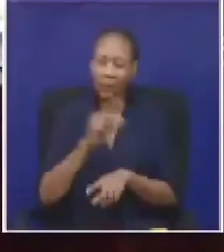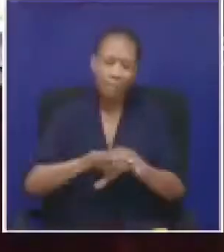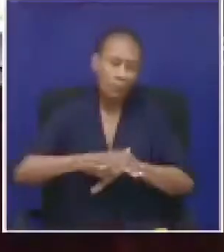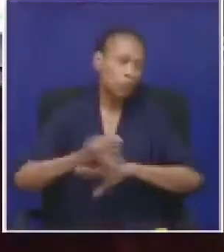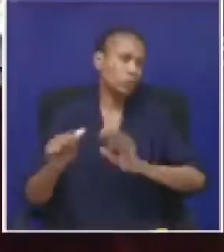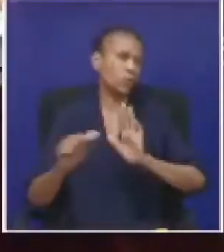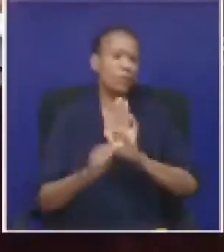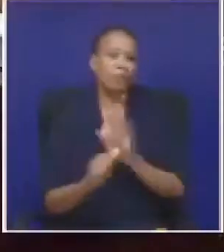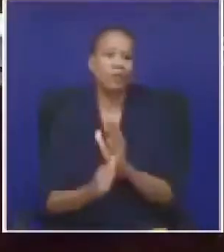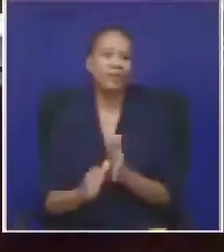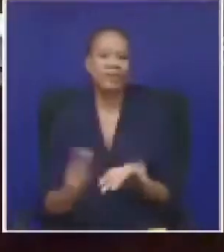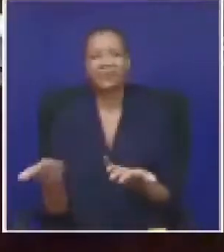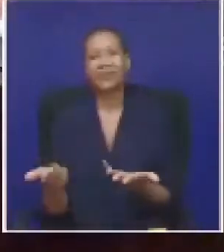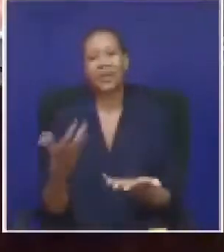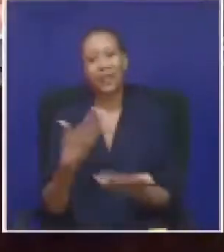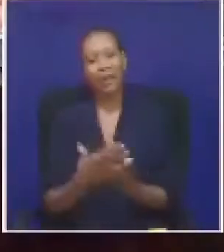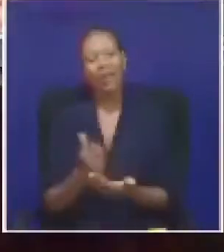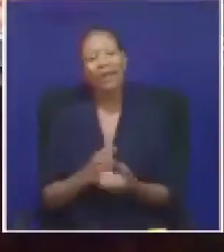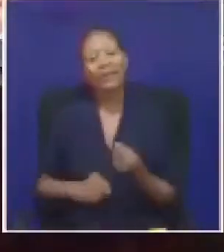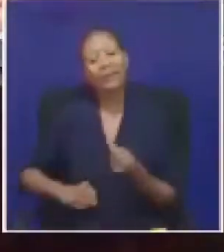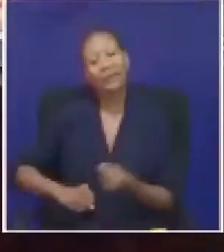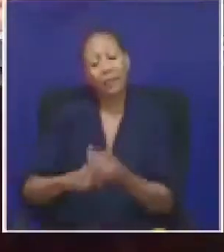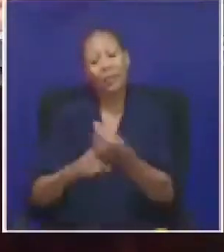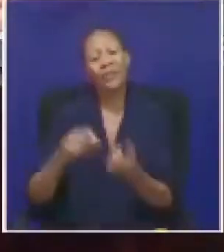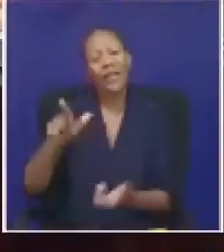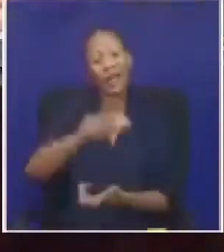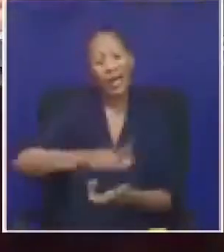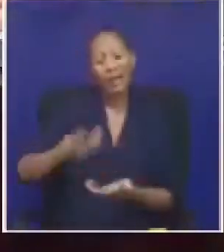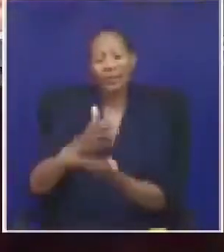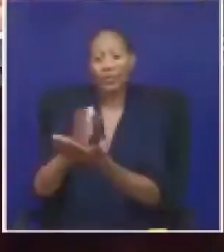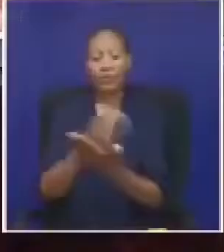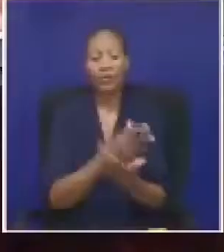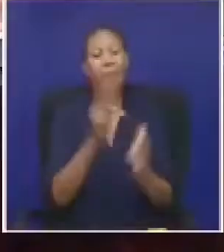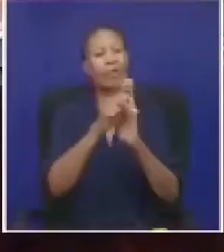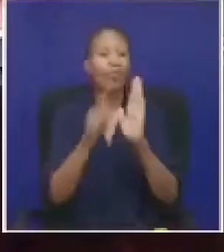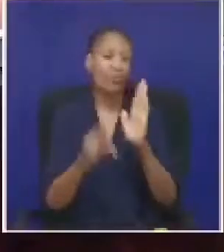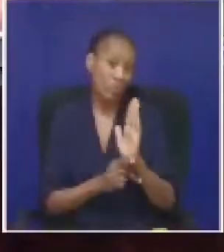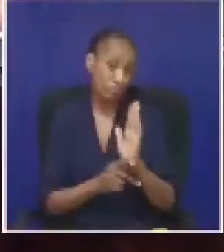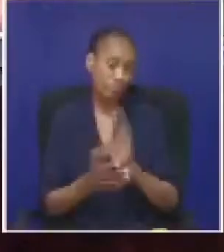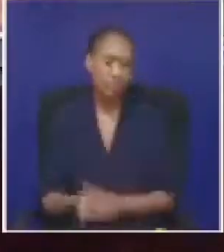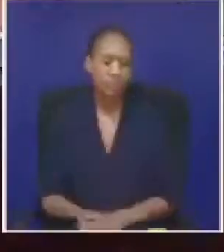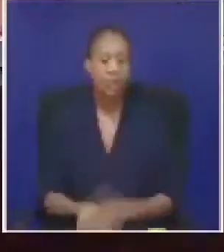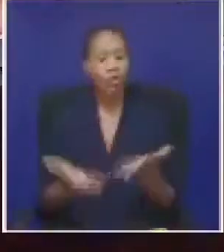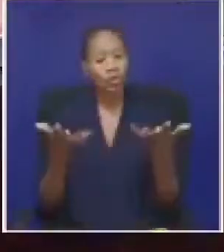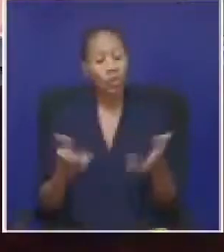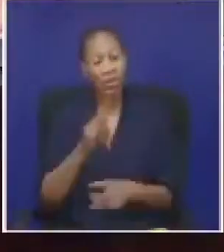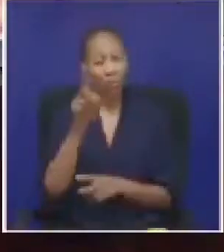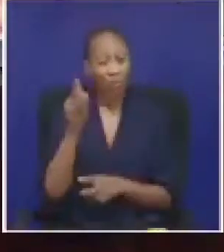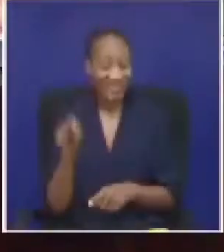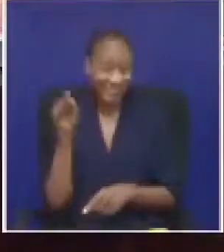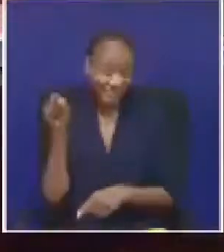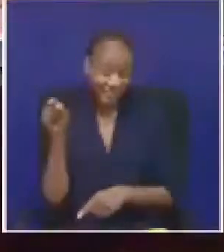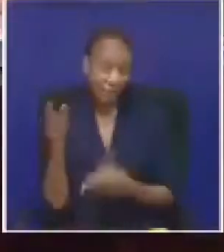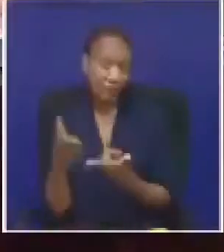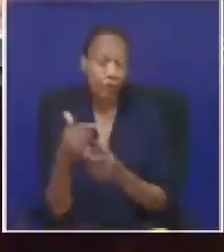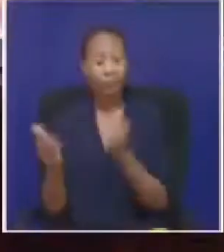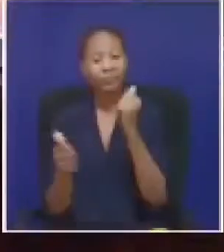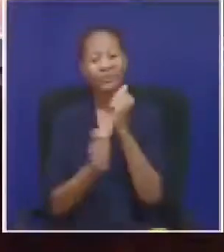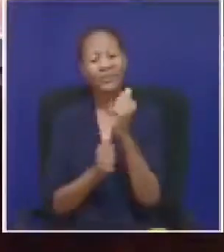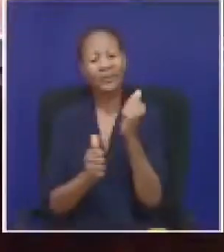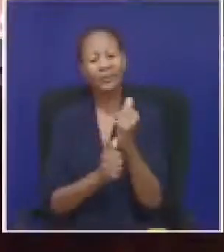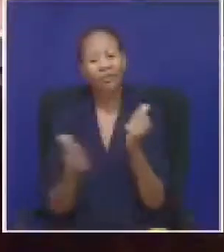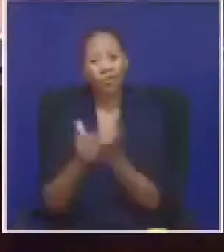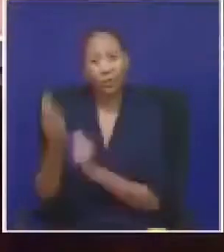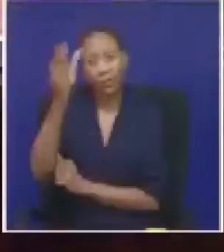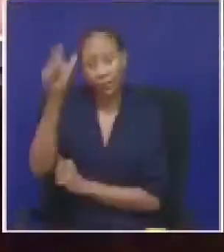the success of our land reform program. Therefore, the question posed by the Deputy Chief